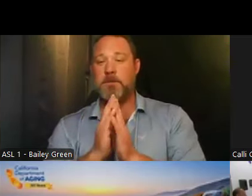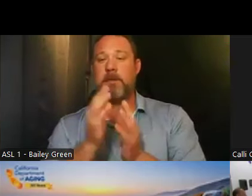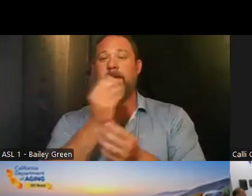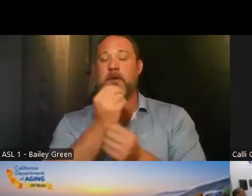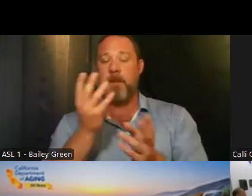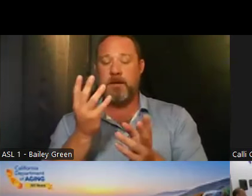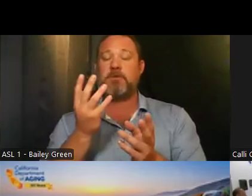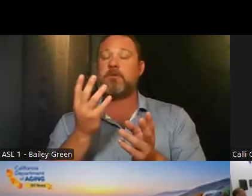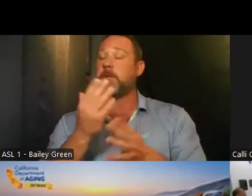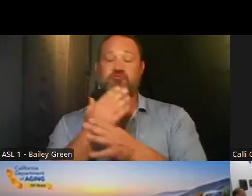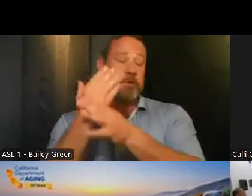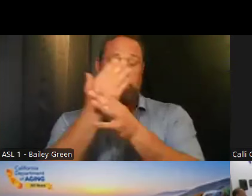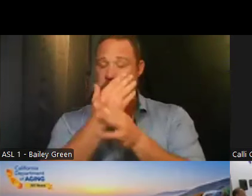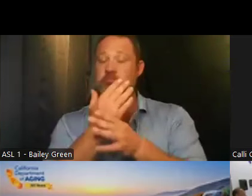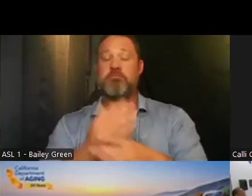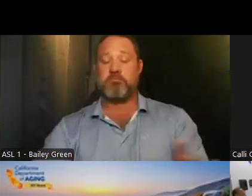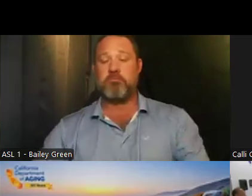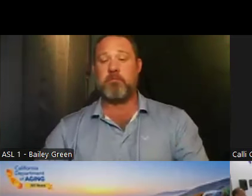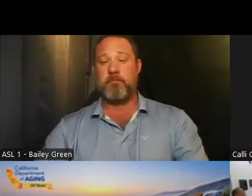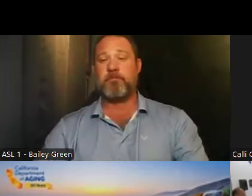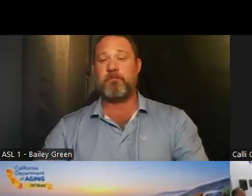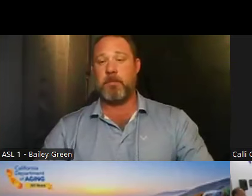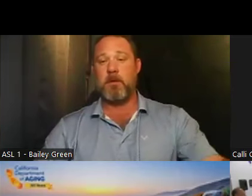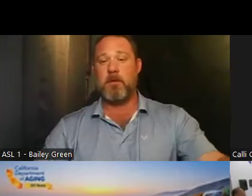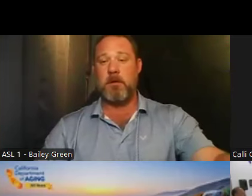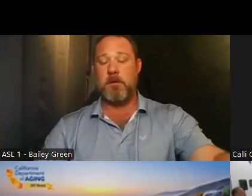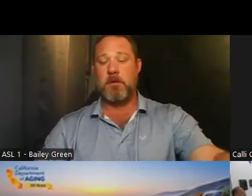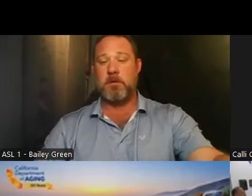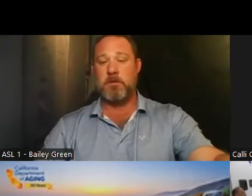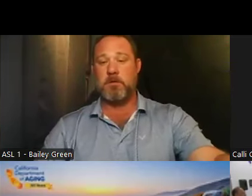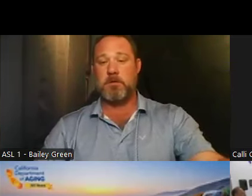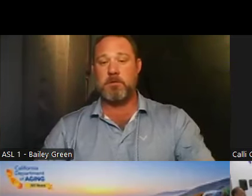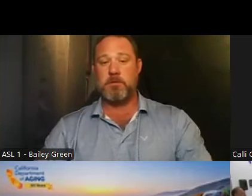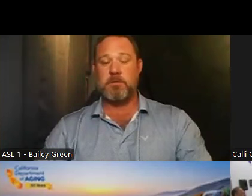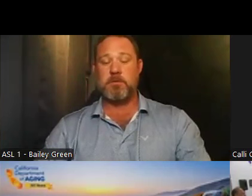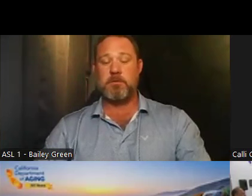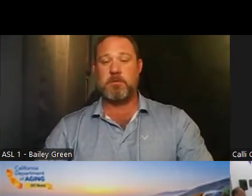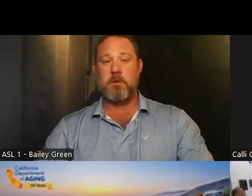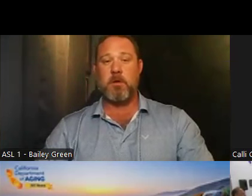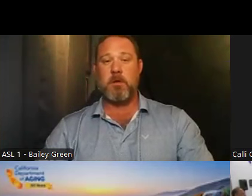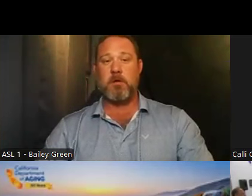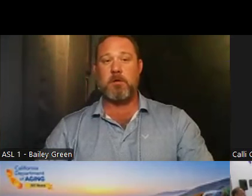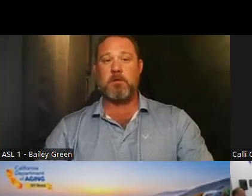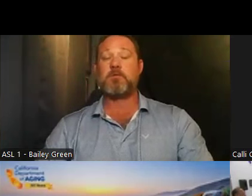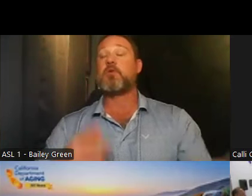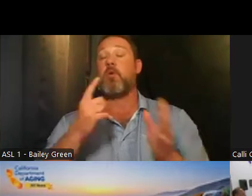be widely known to the general populace, because here are things that one can do